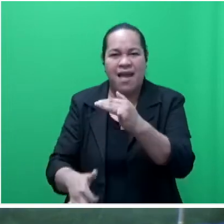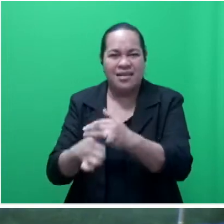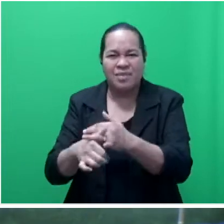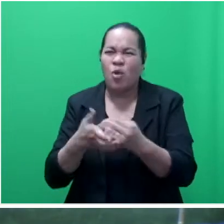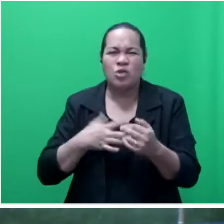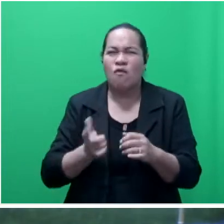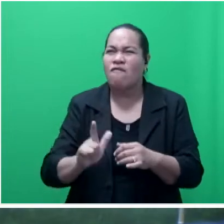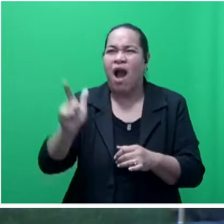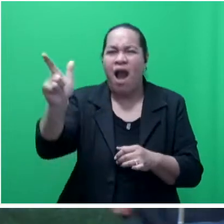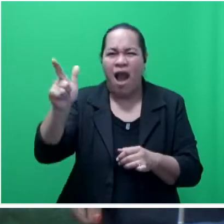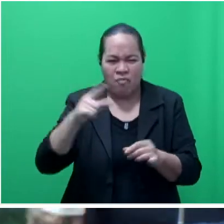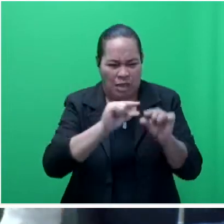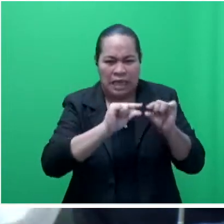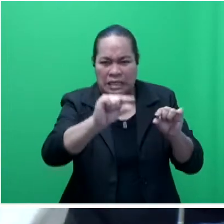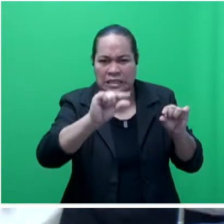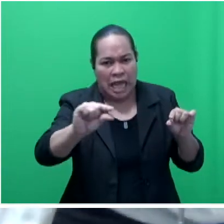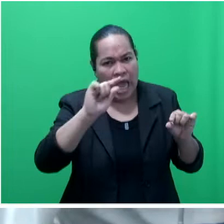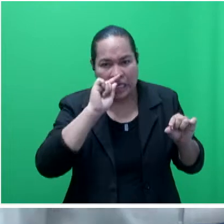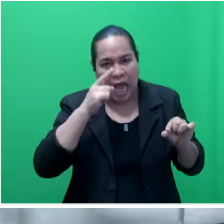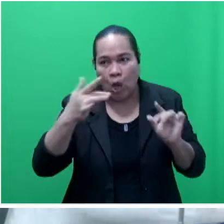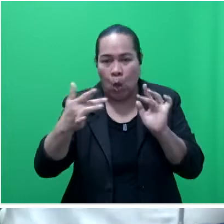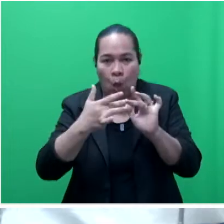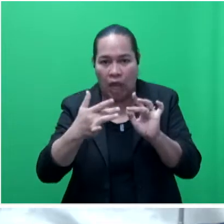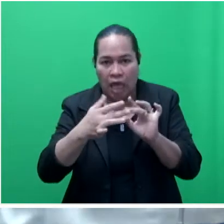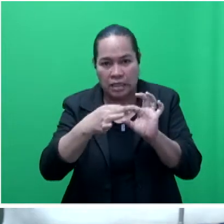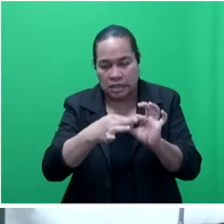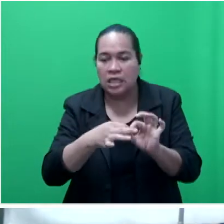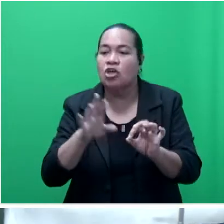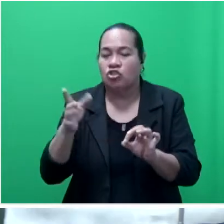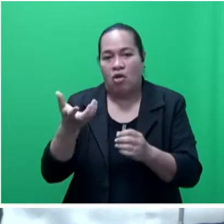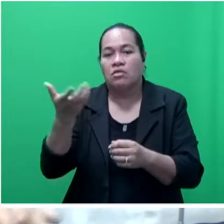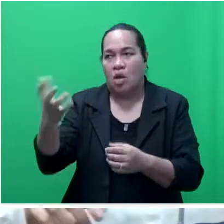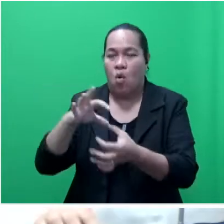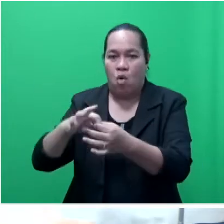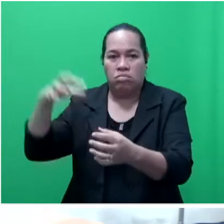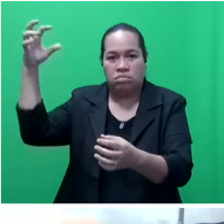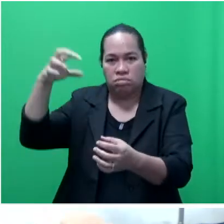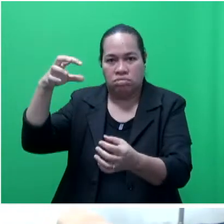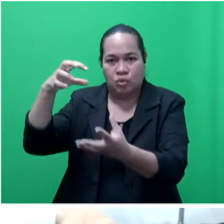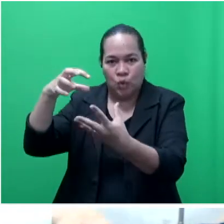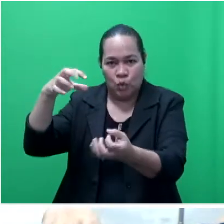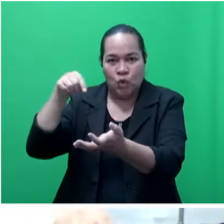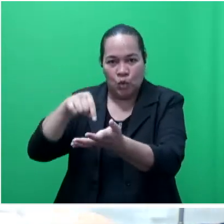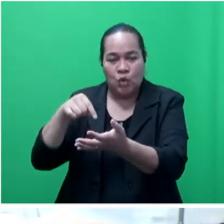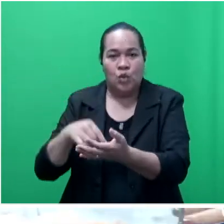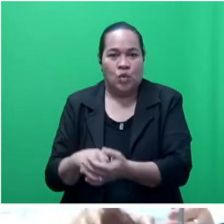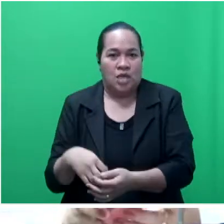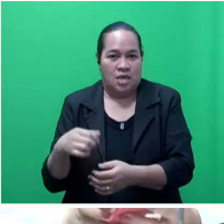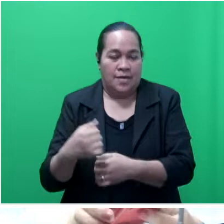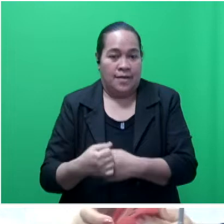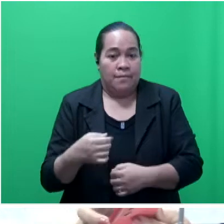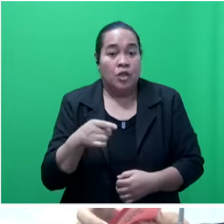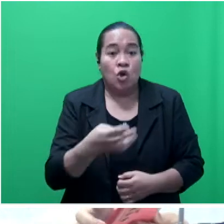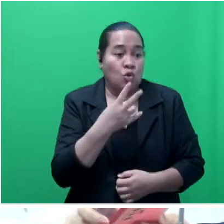far away from the grid, so they cannot actually be connected to the grid, and it's done a lot more quicker. Since 2014,